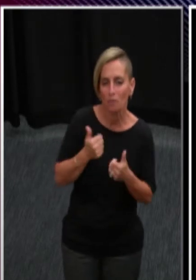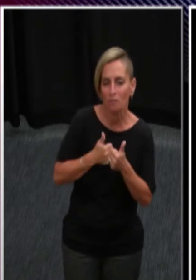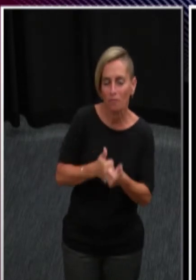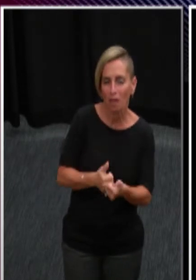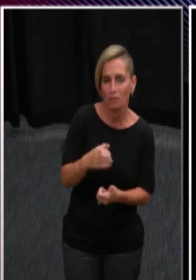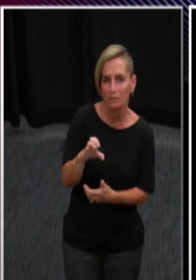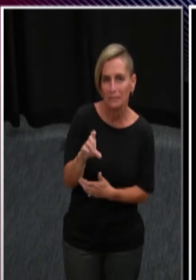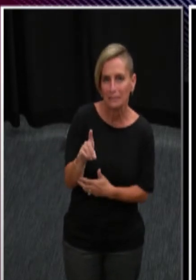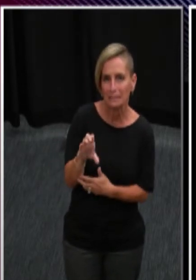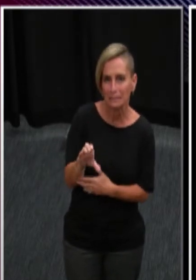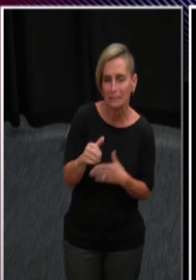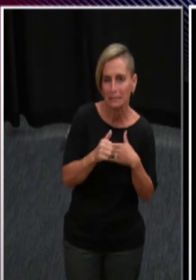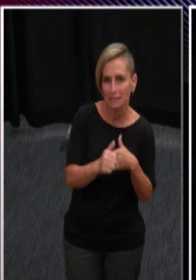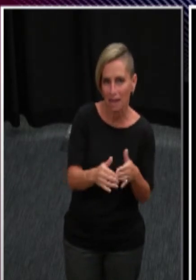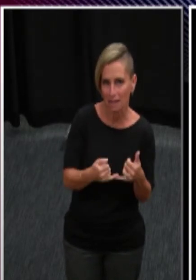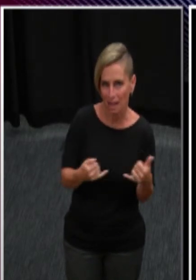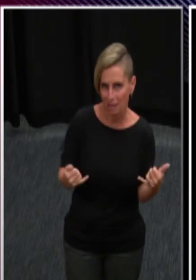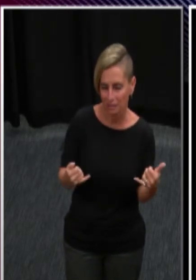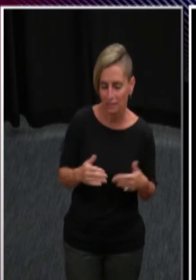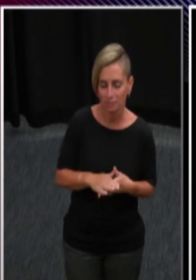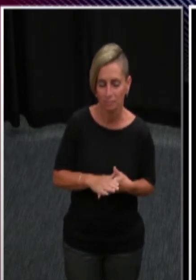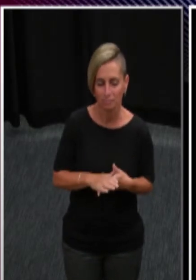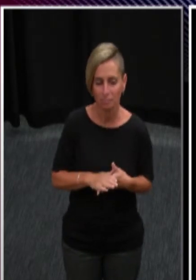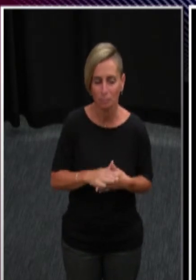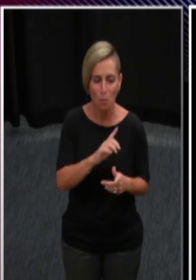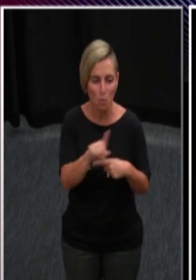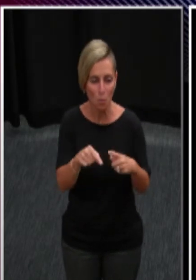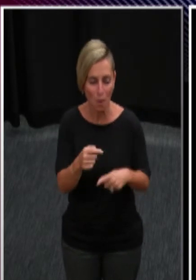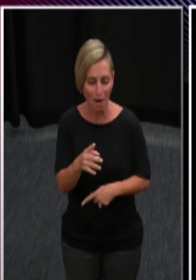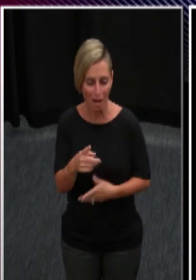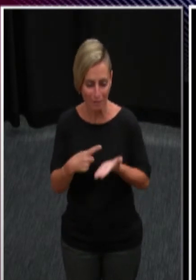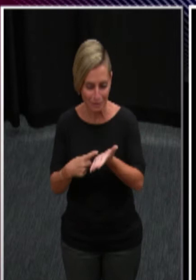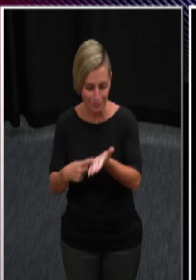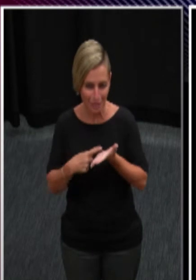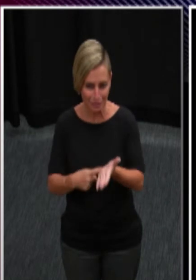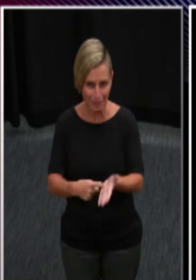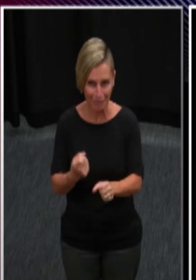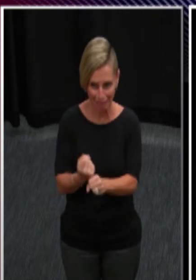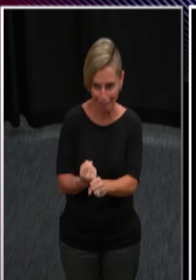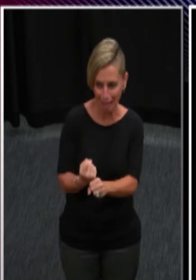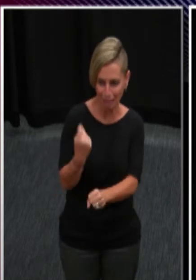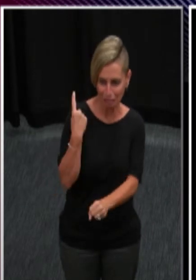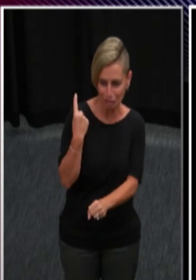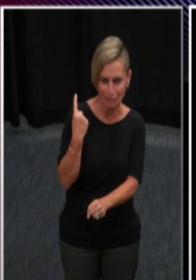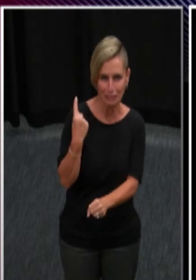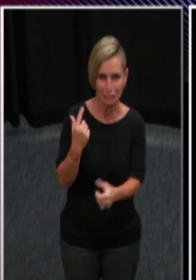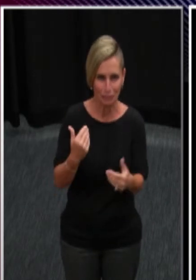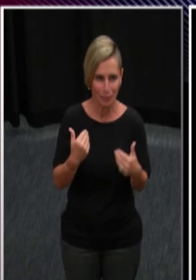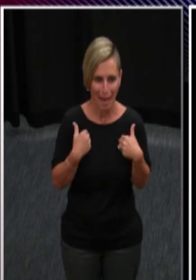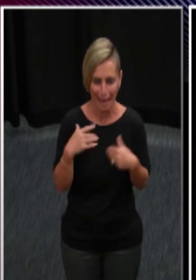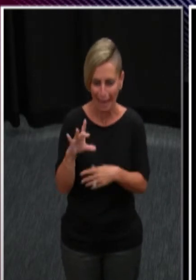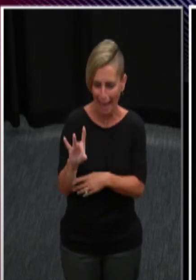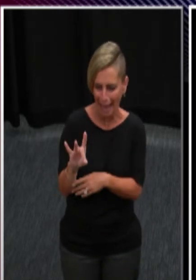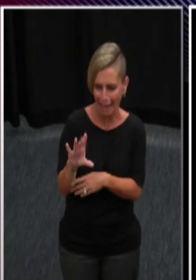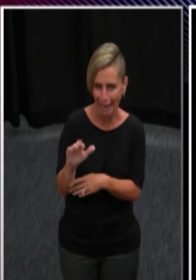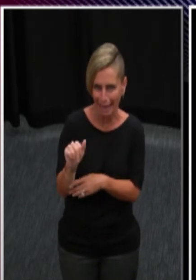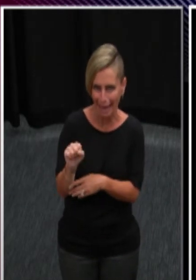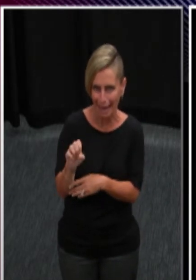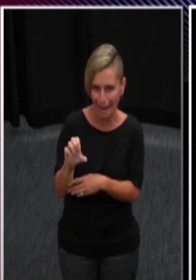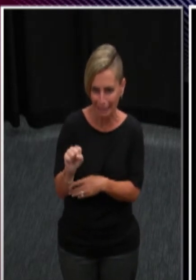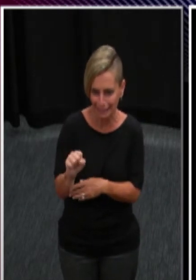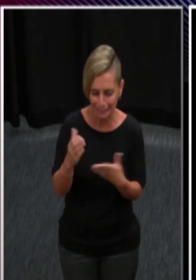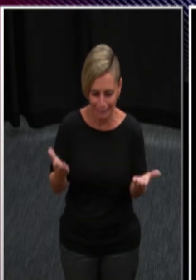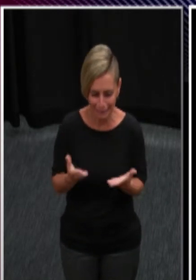guidelines. That point back then, March 13th, when we had 8 cases in the state of Florida, I believe none